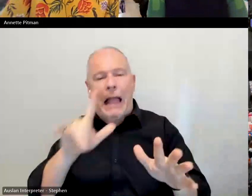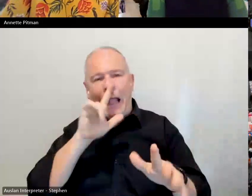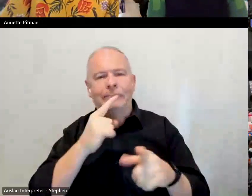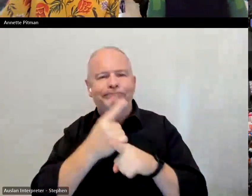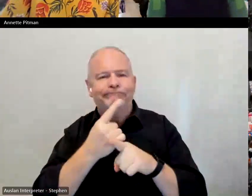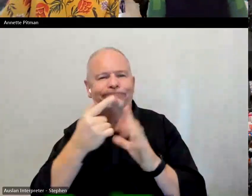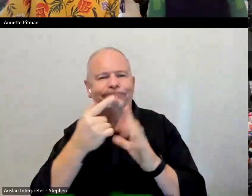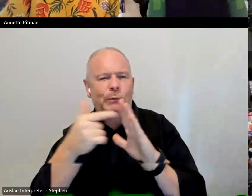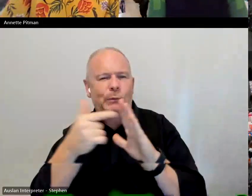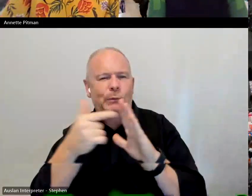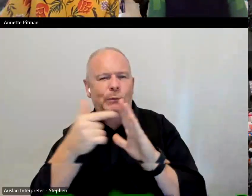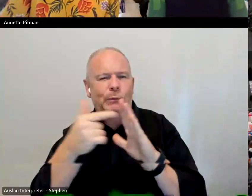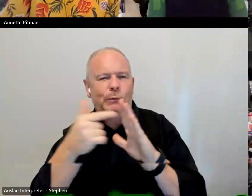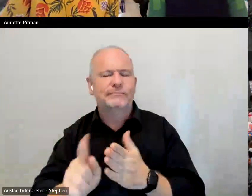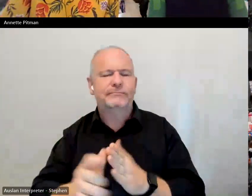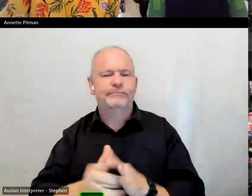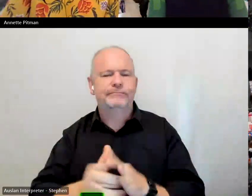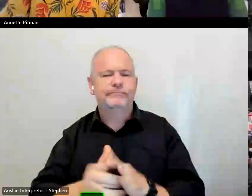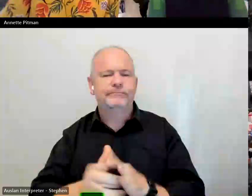detail.